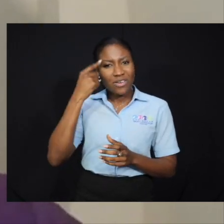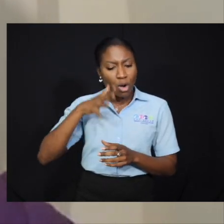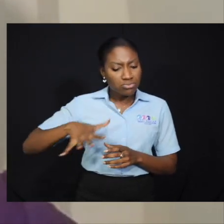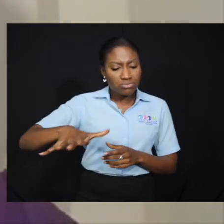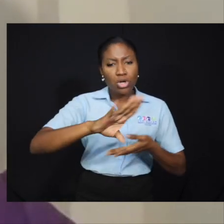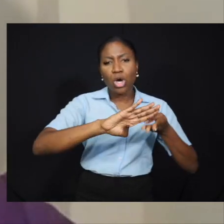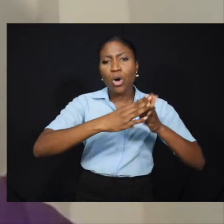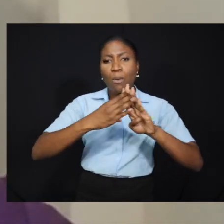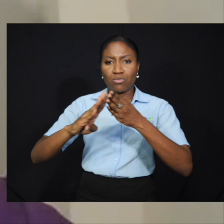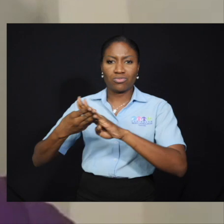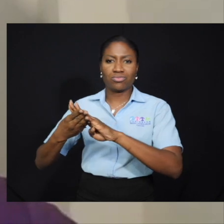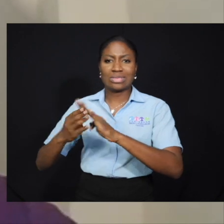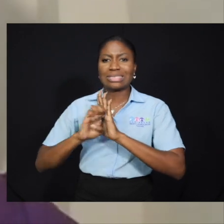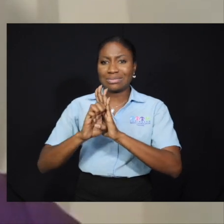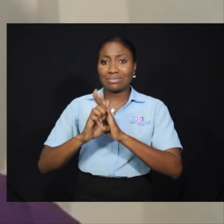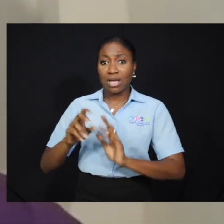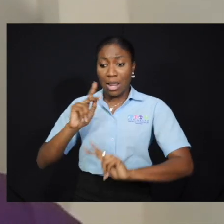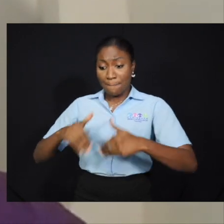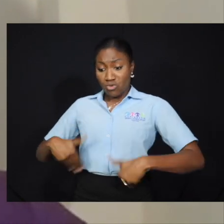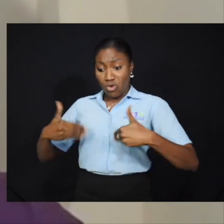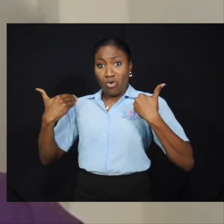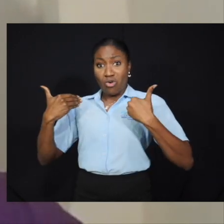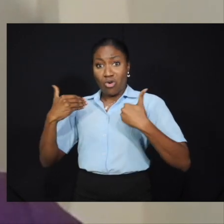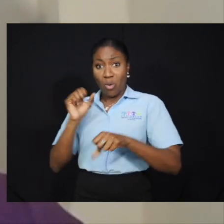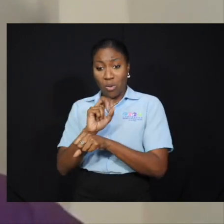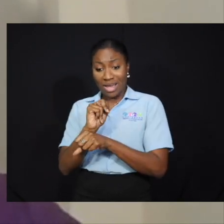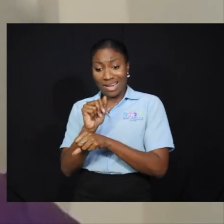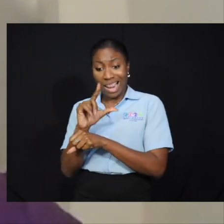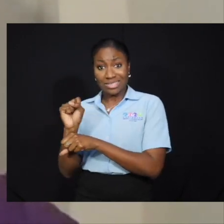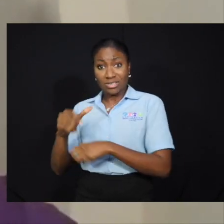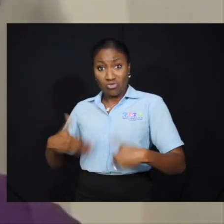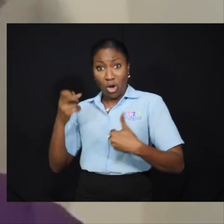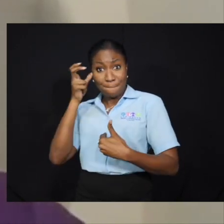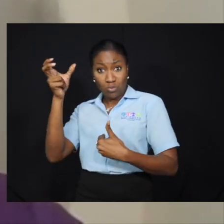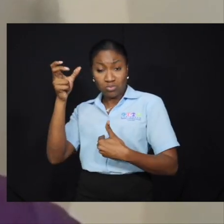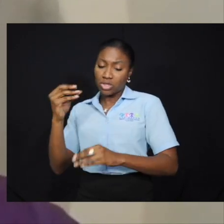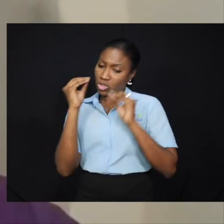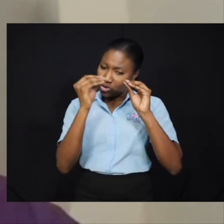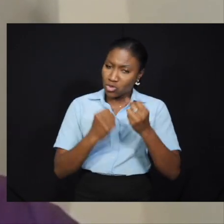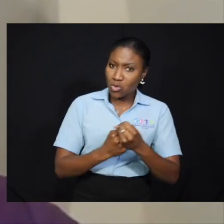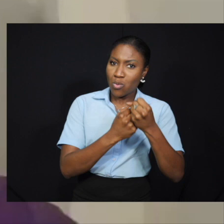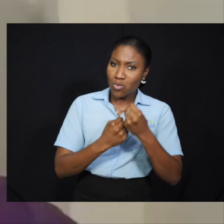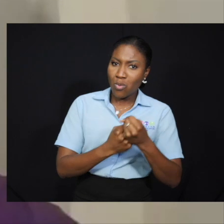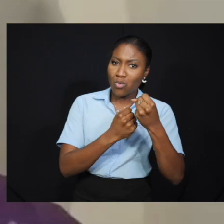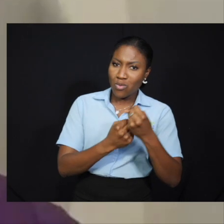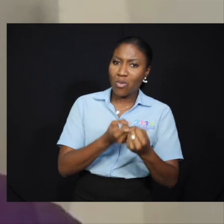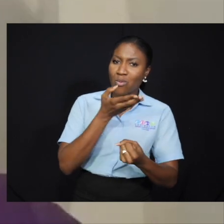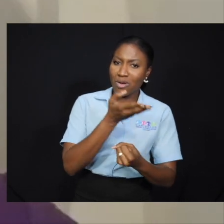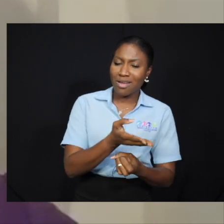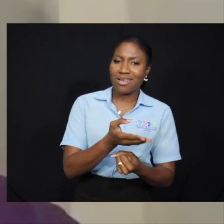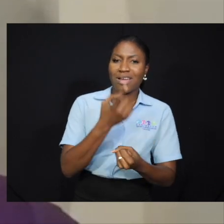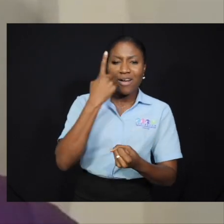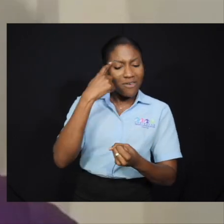really community level, where the young techie knowledge representatives provide them with that kind of support for them